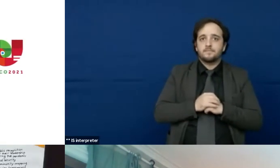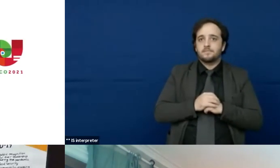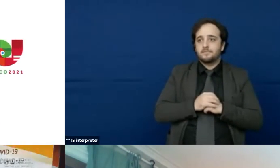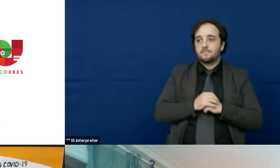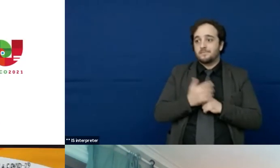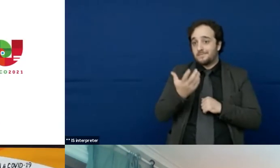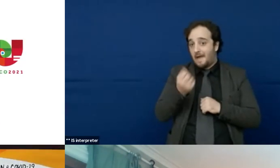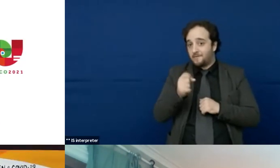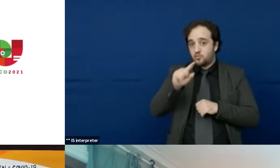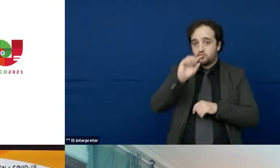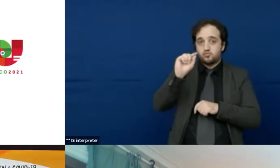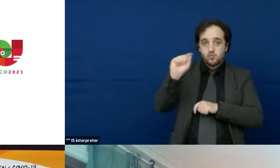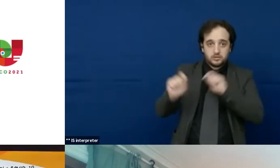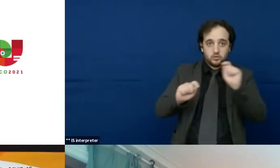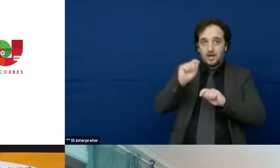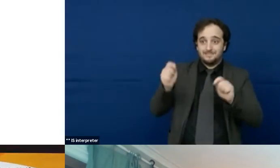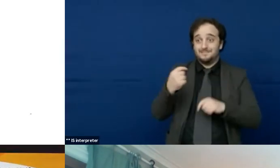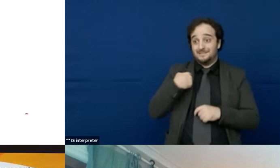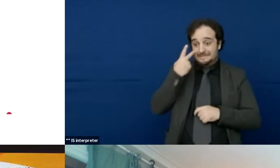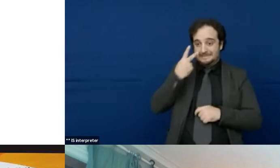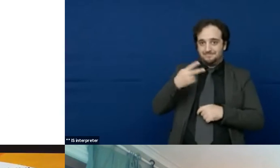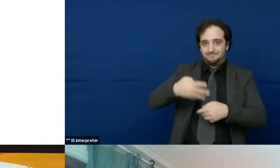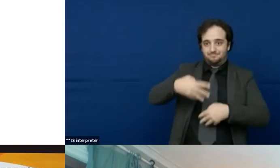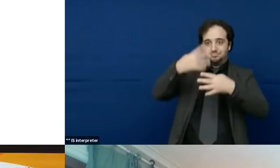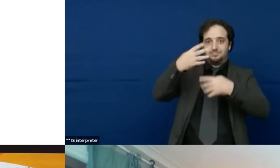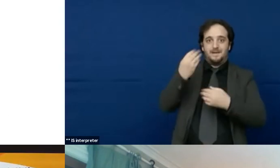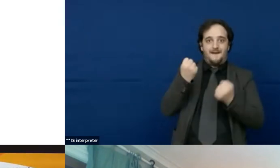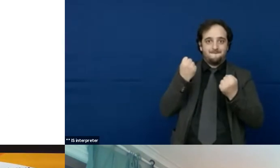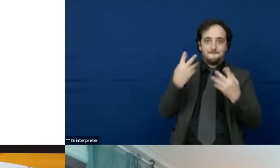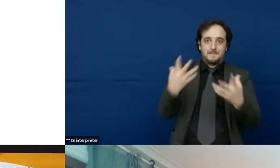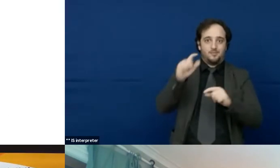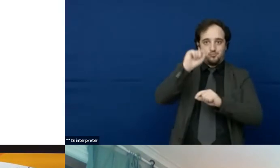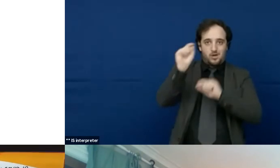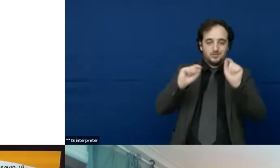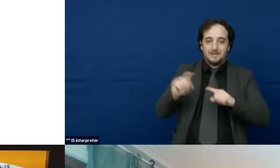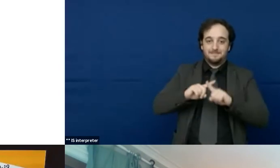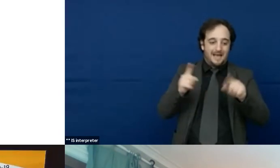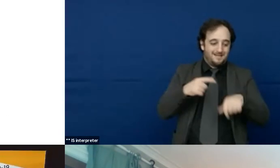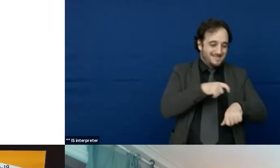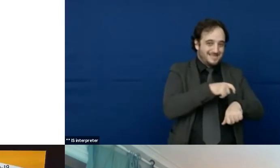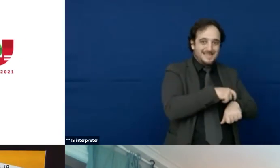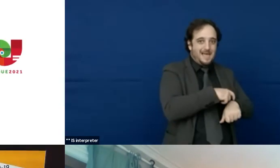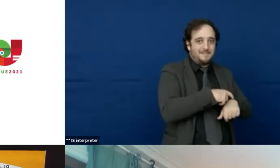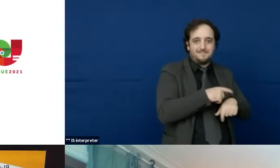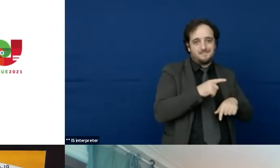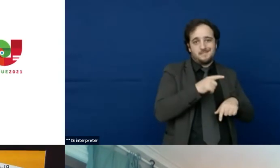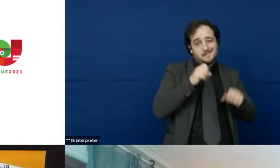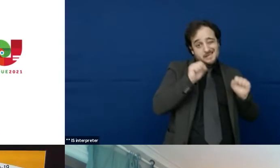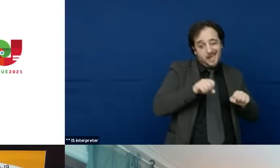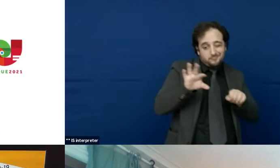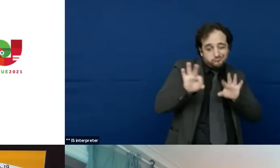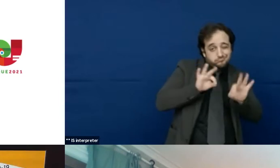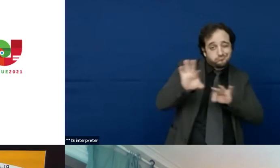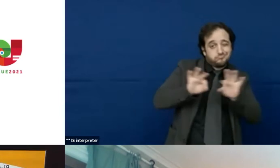a couple that our panelists could respond to. One question